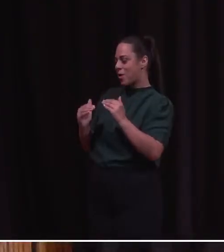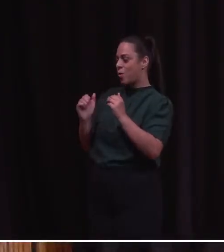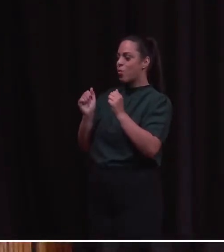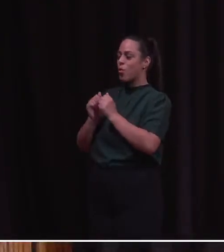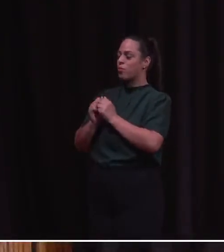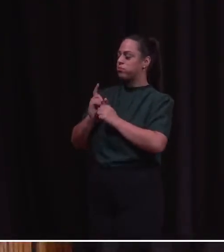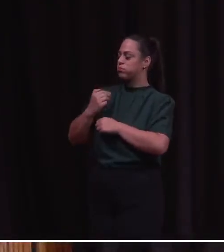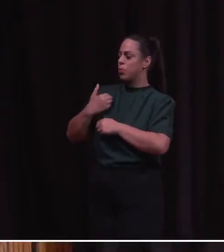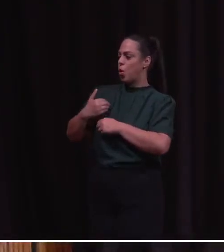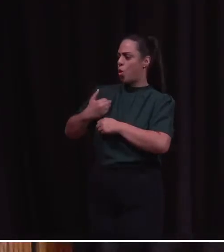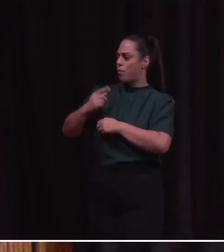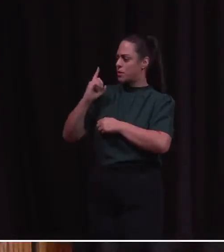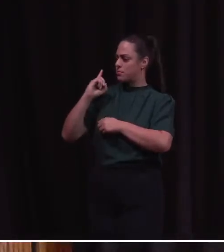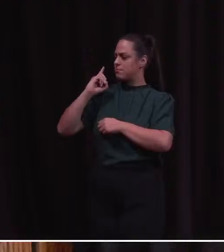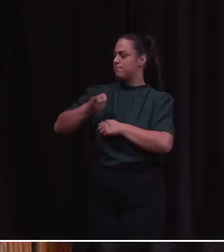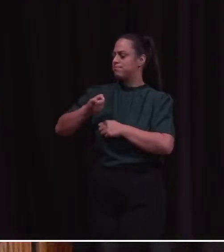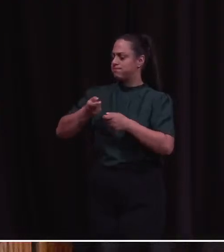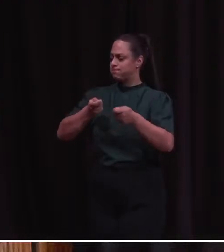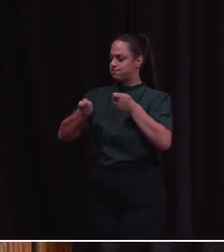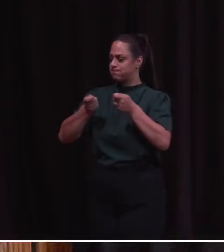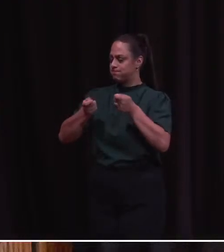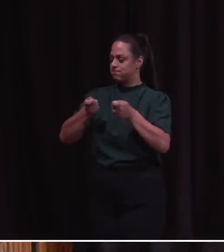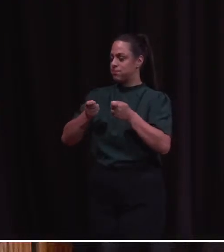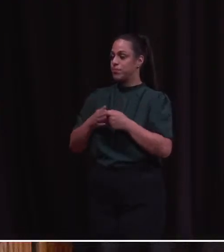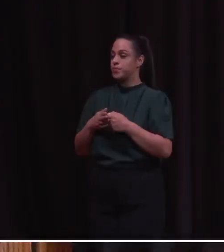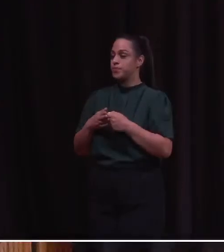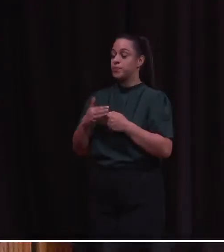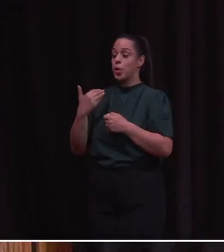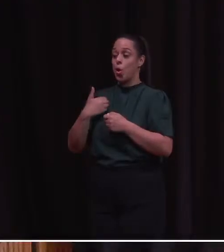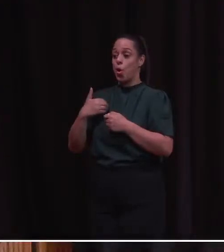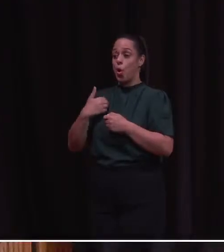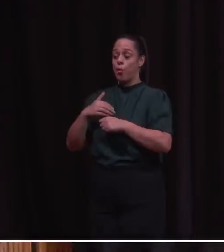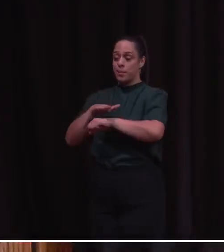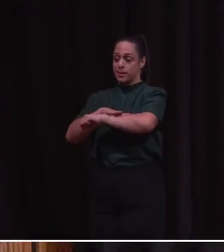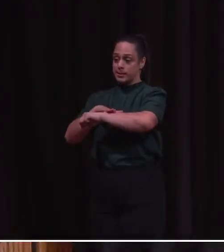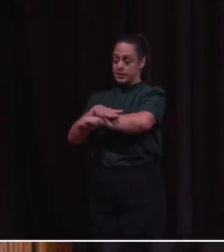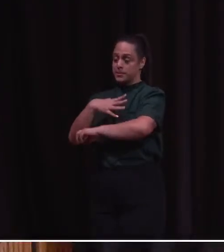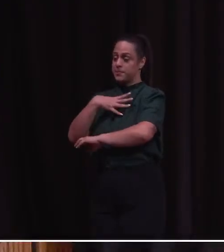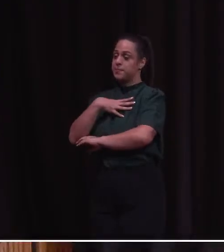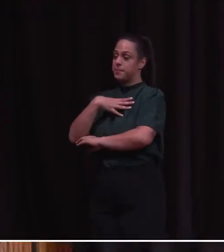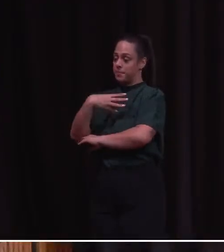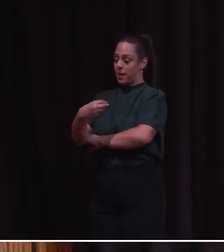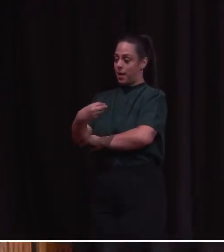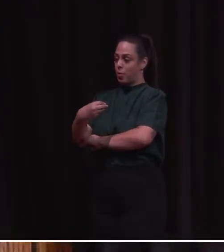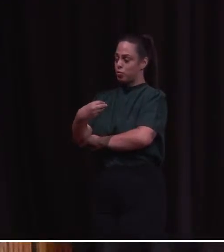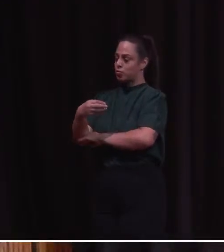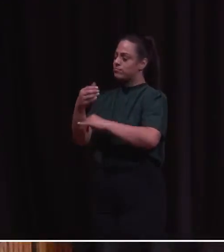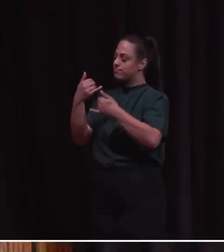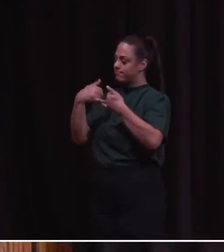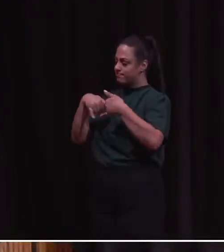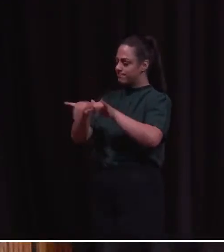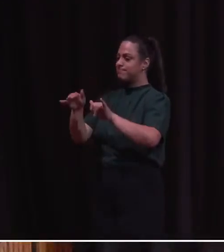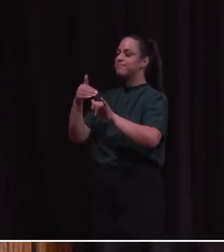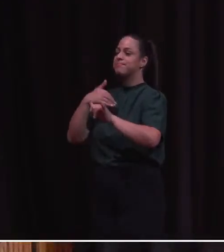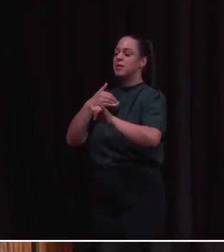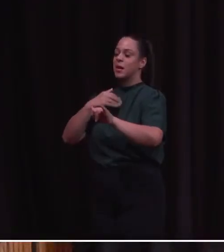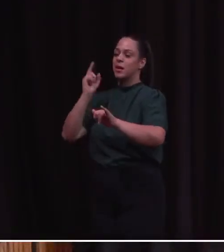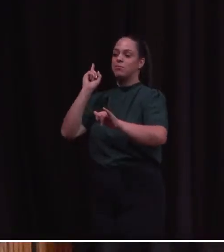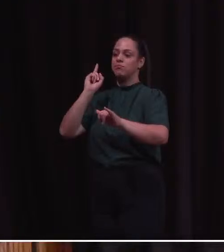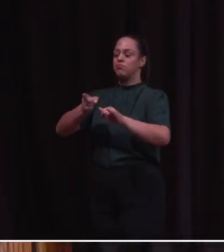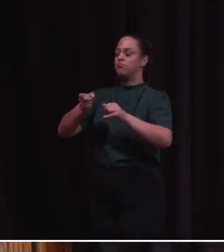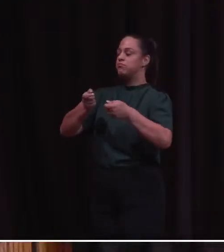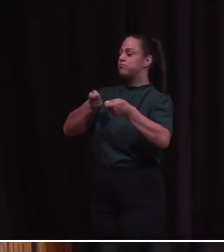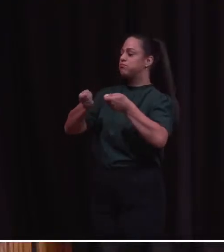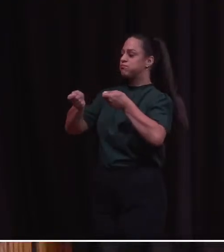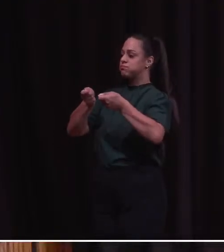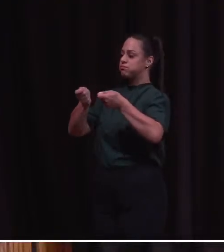very top, followed by white women. Sylvia Tamale, the Ugandan law professor, sums this